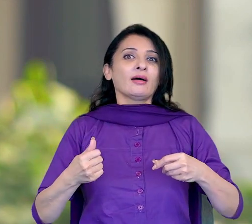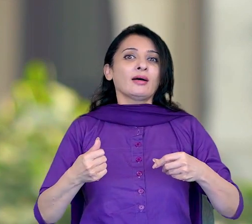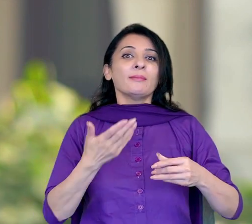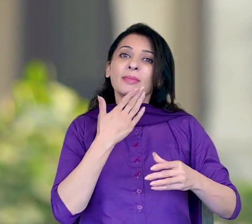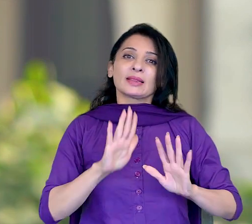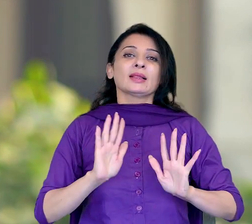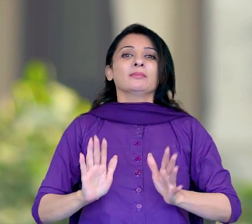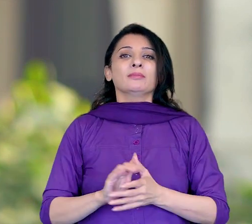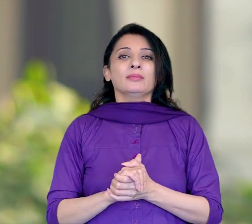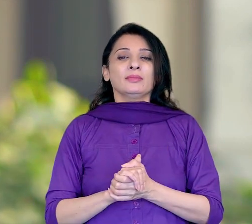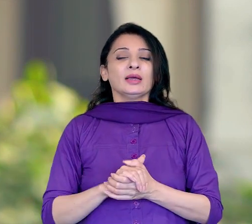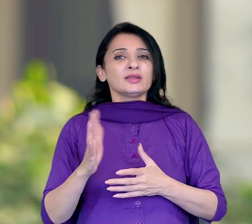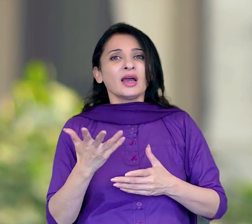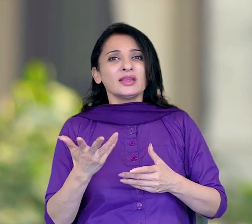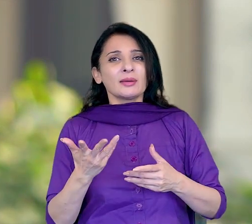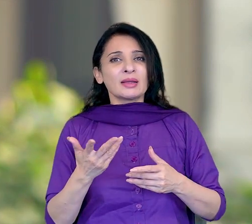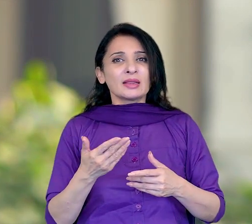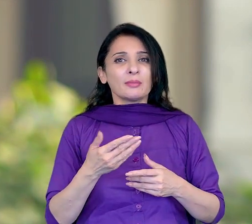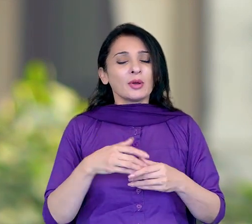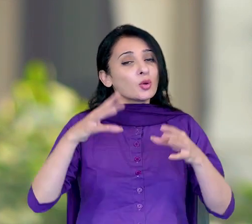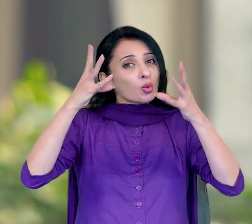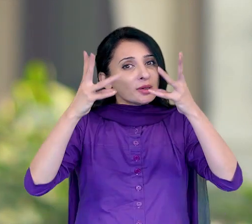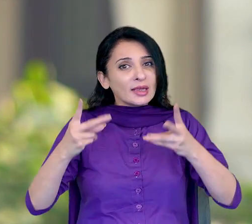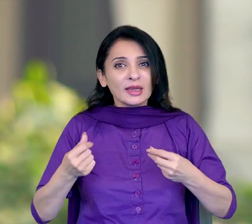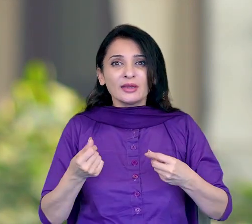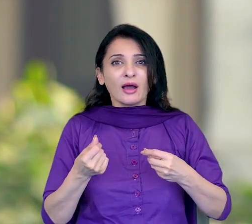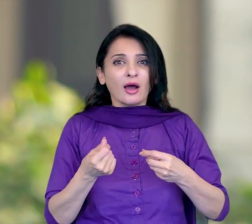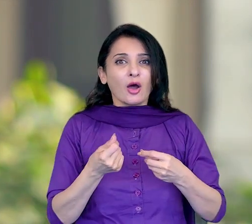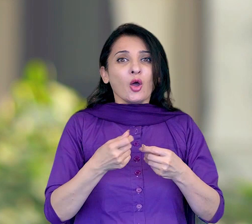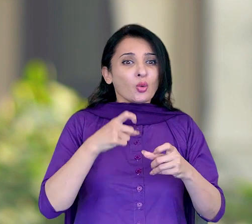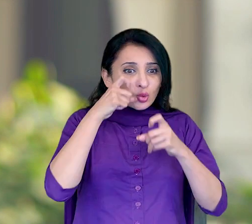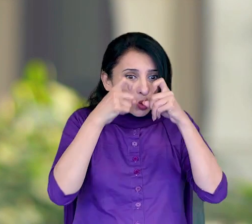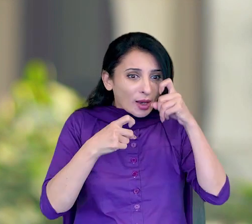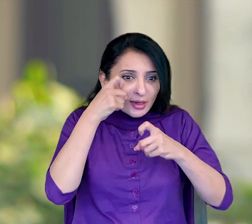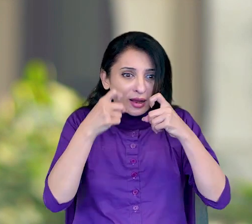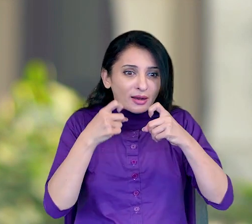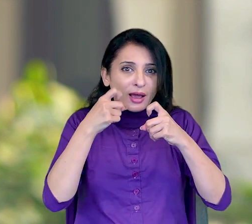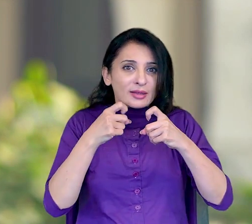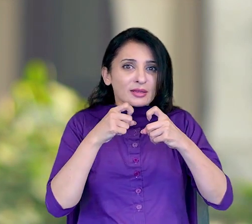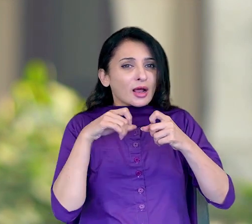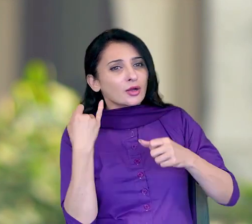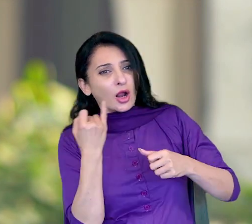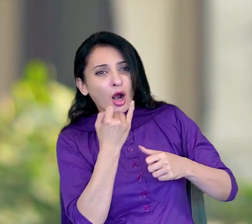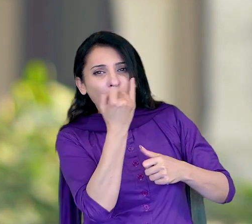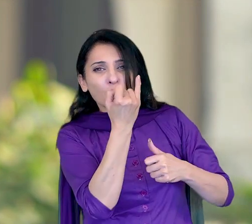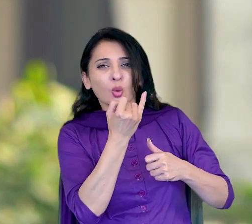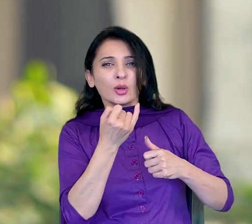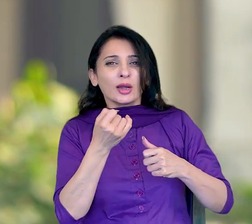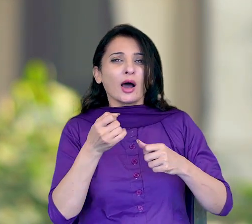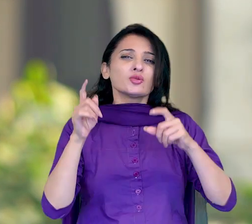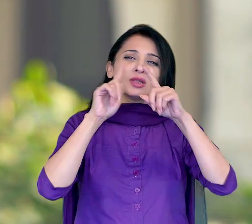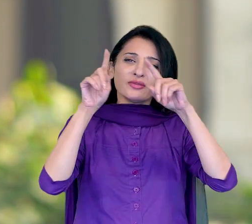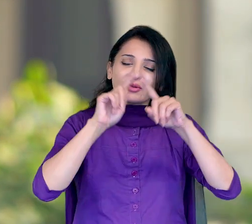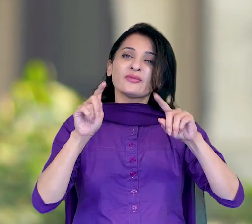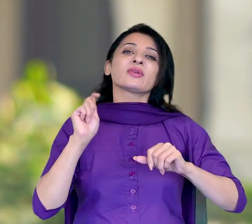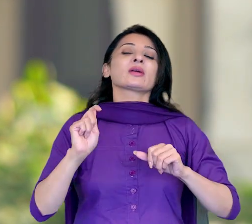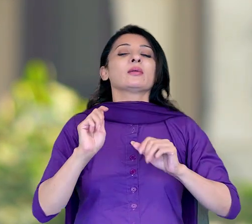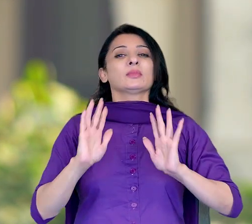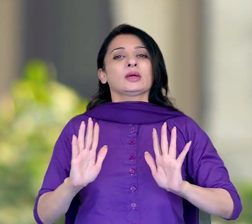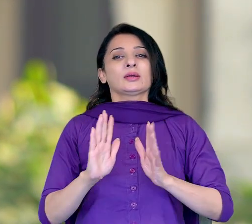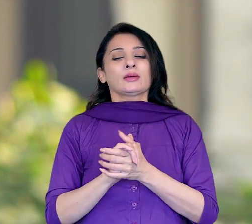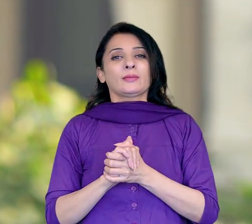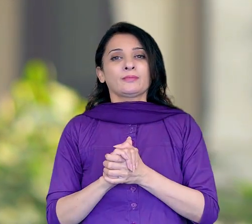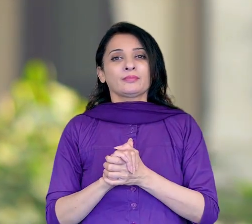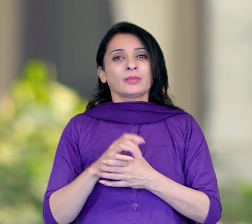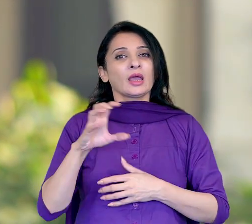to process, to analyze, to retrieve, to distribute, and finally to display. Lot of different